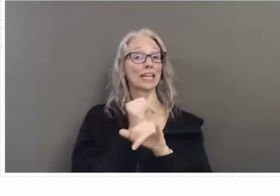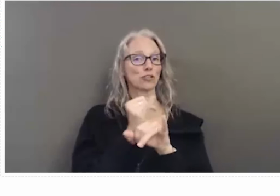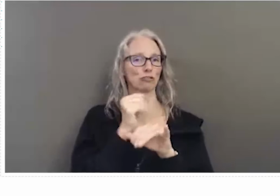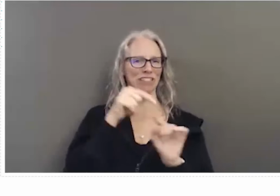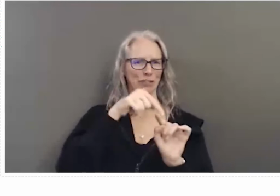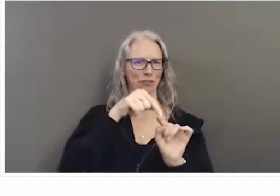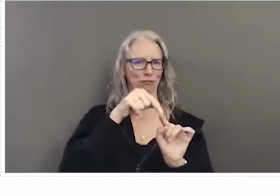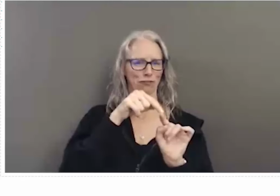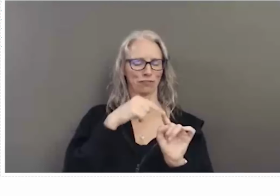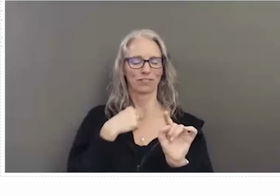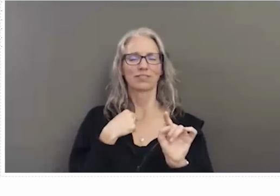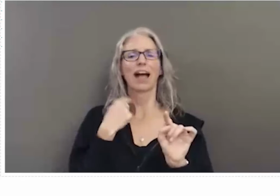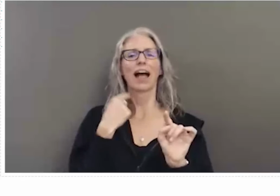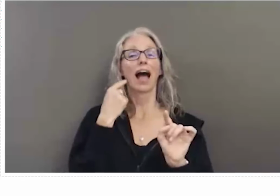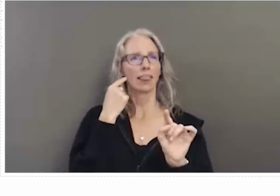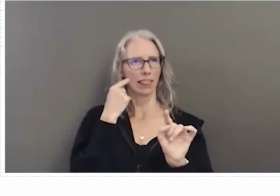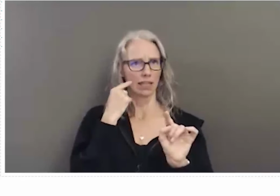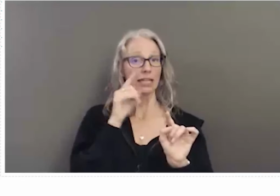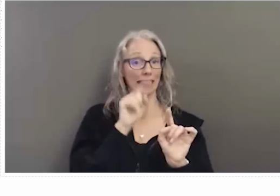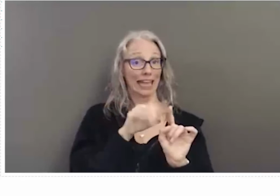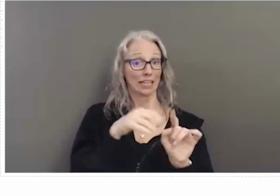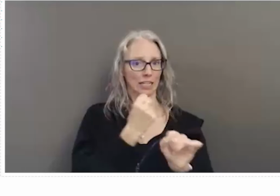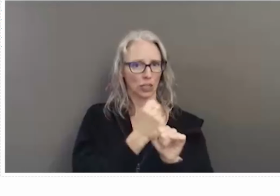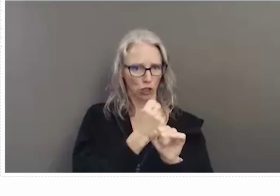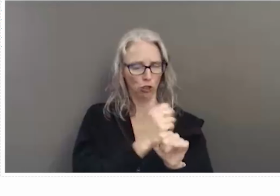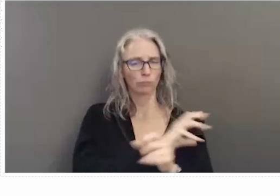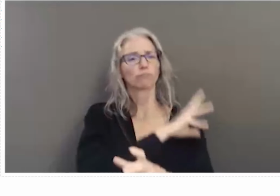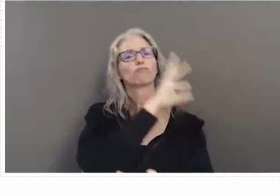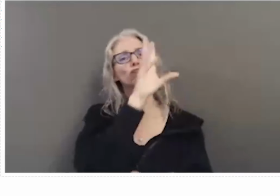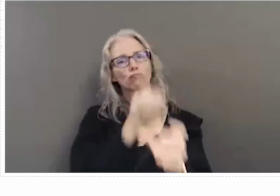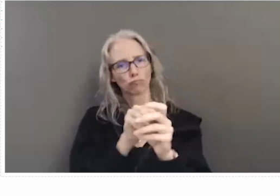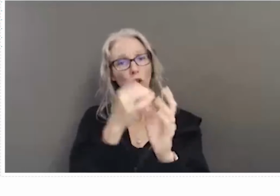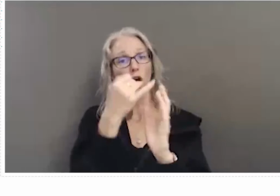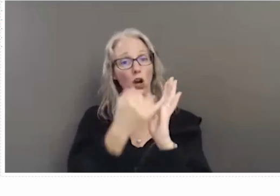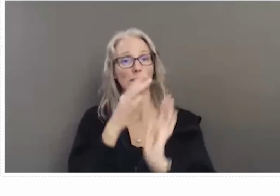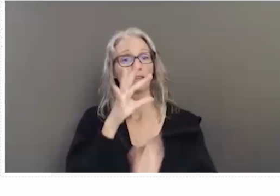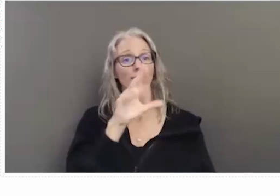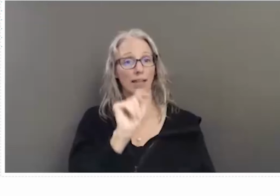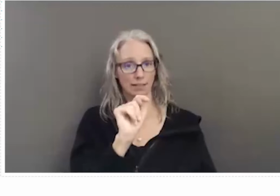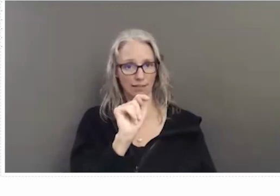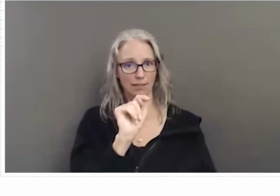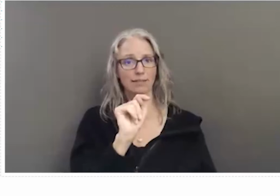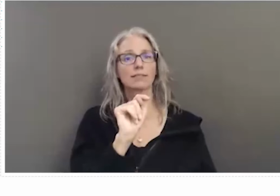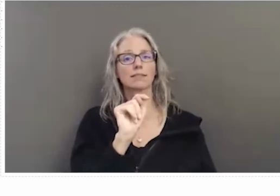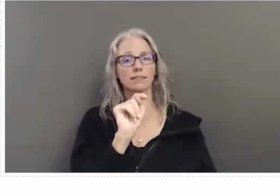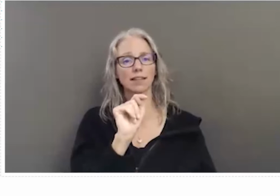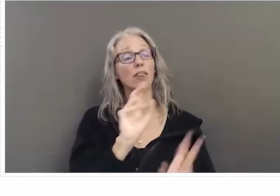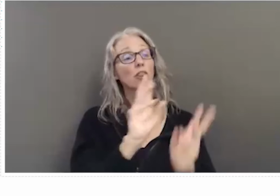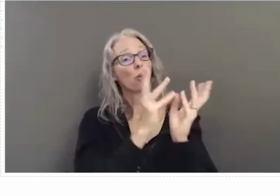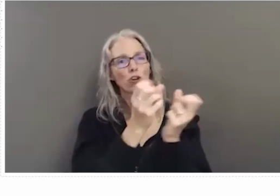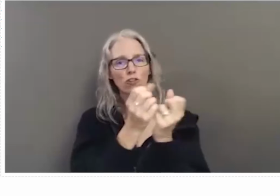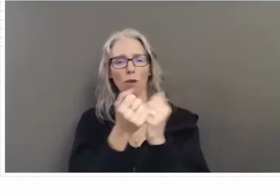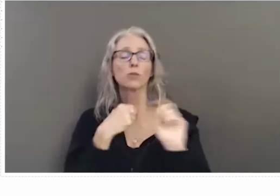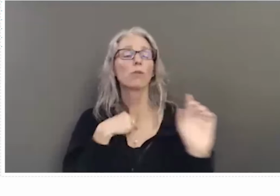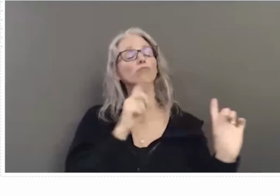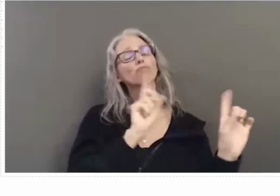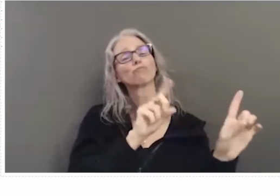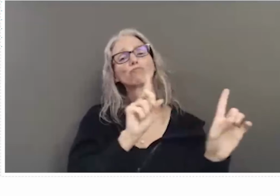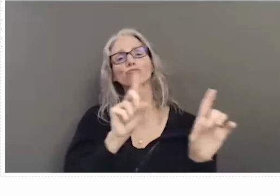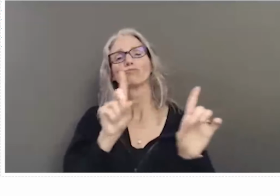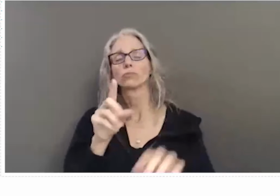were also part of Arts Fest, and I also attended a few of those things, and